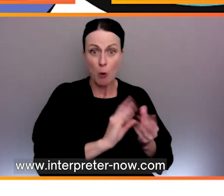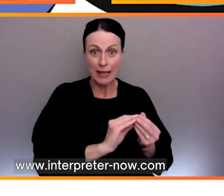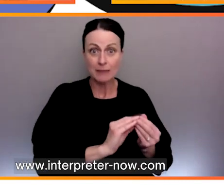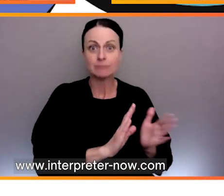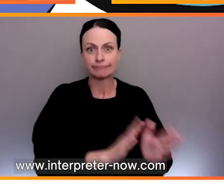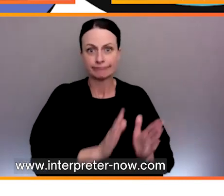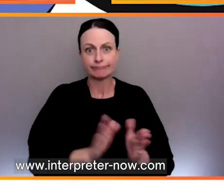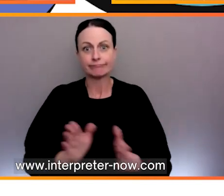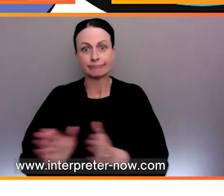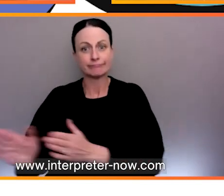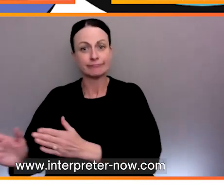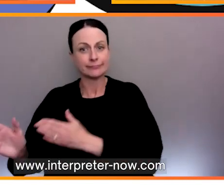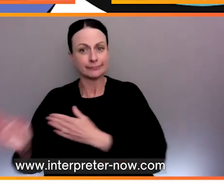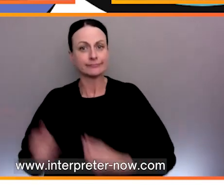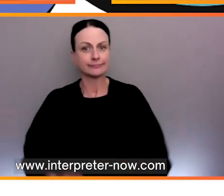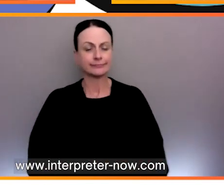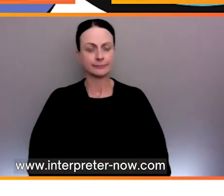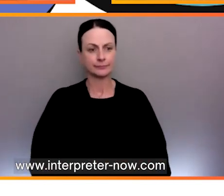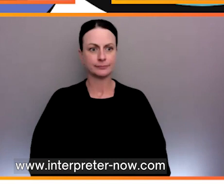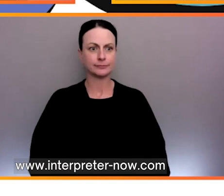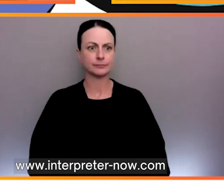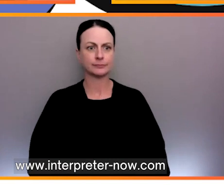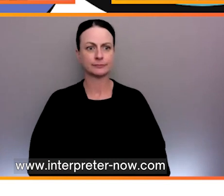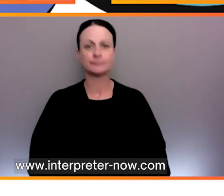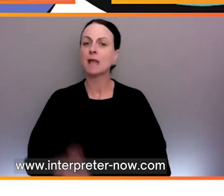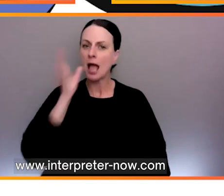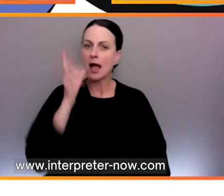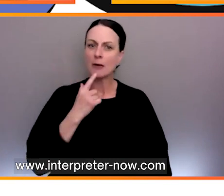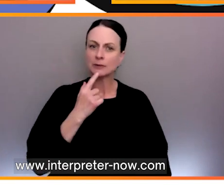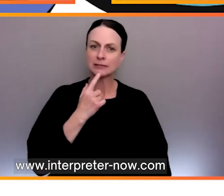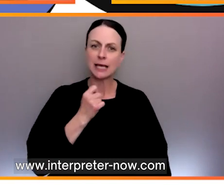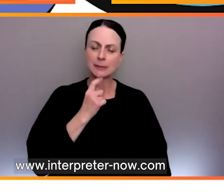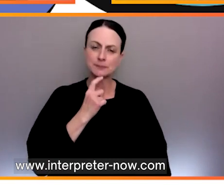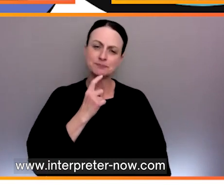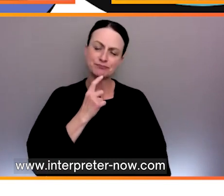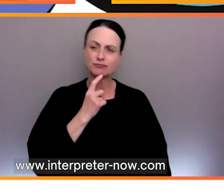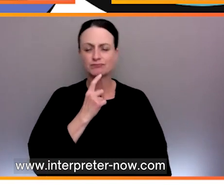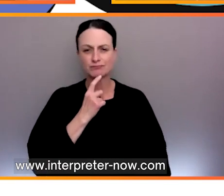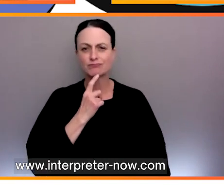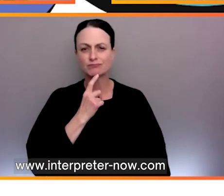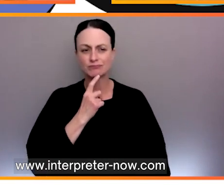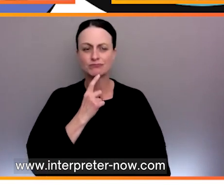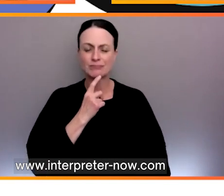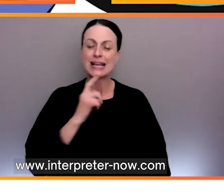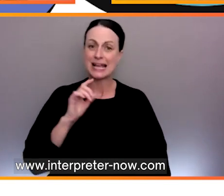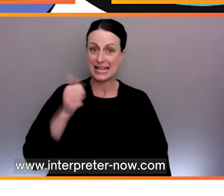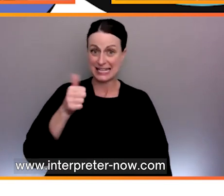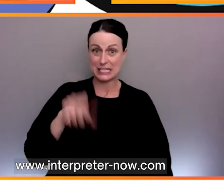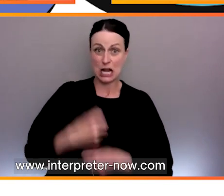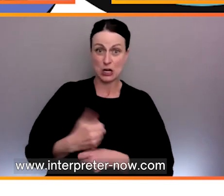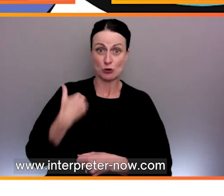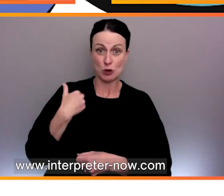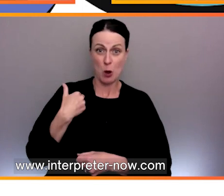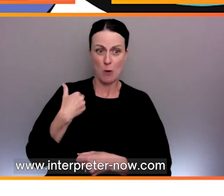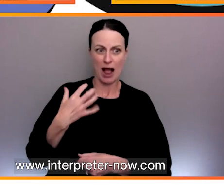to start Change Catalyst to really address diversity, equity, and inclusion in organizations and across industries. And what I talk about mostly now